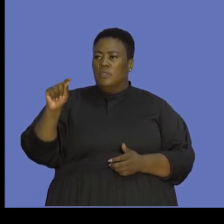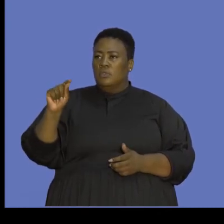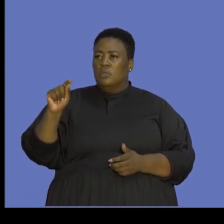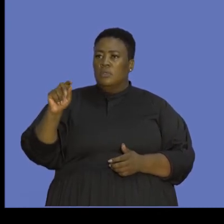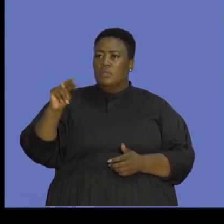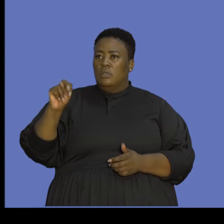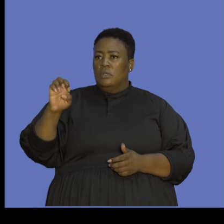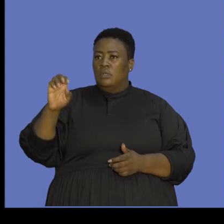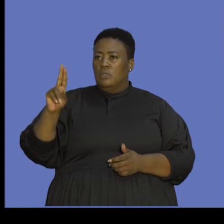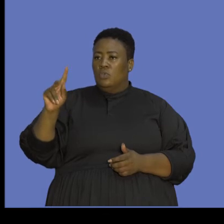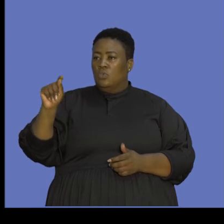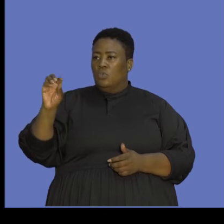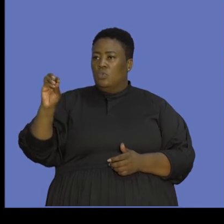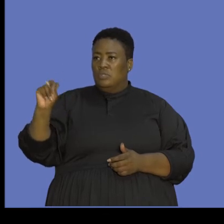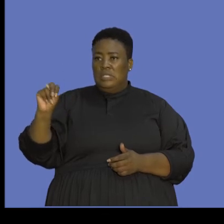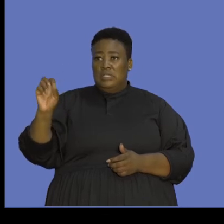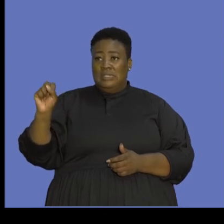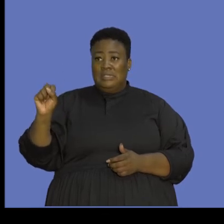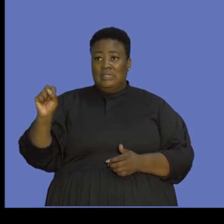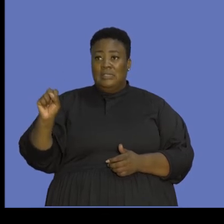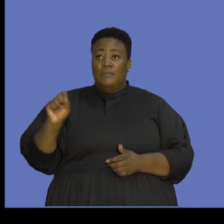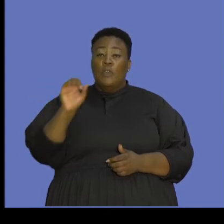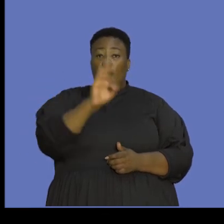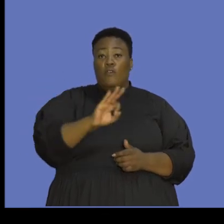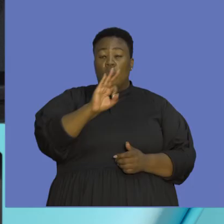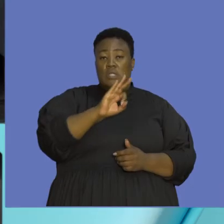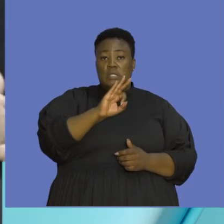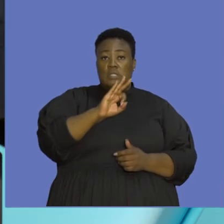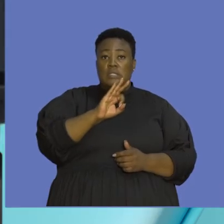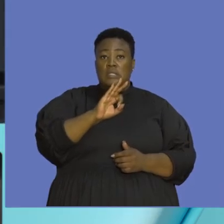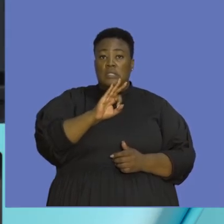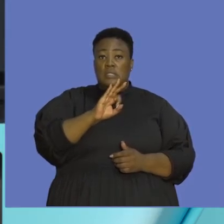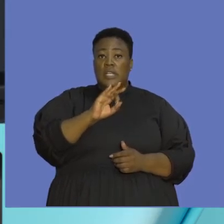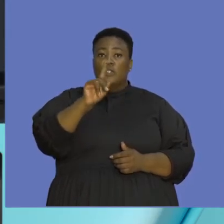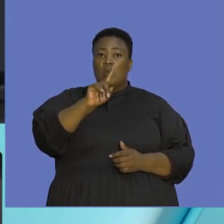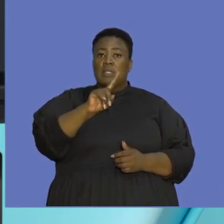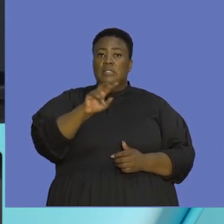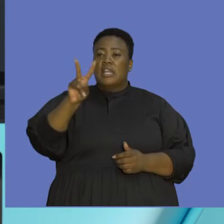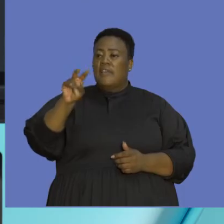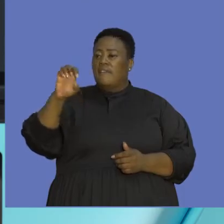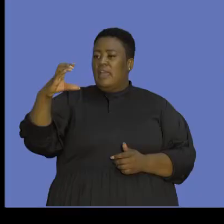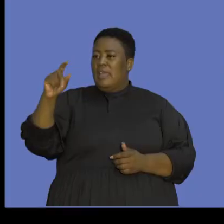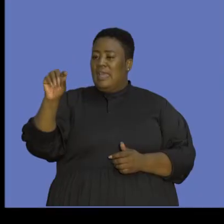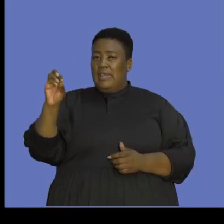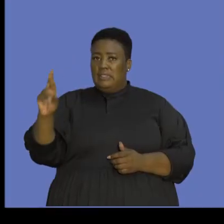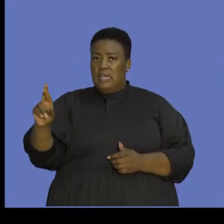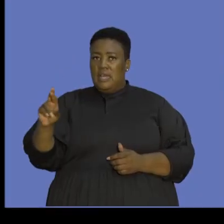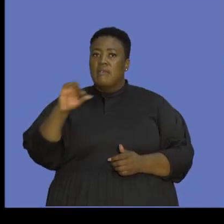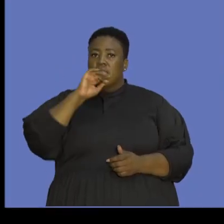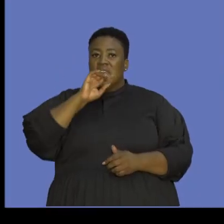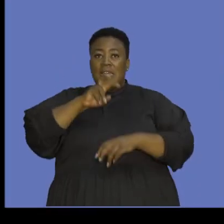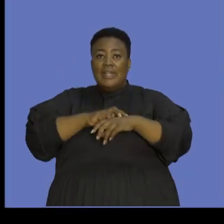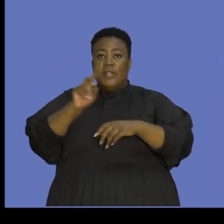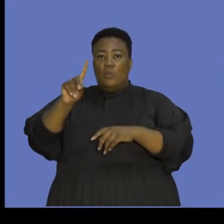Force is a vector. A vector means I need direction. It was going to the